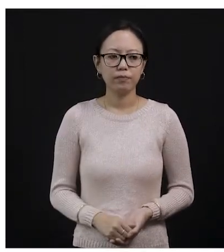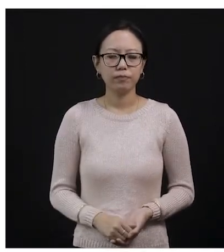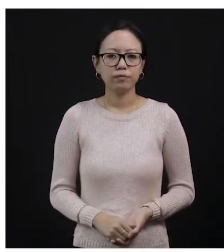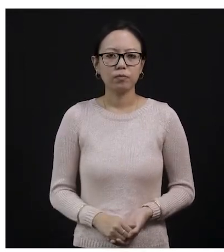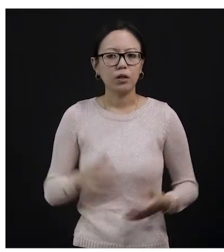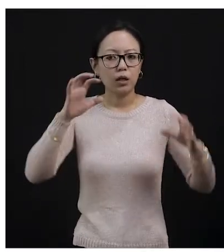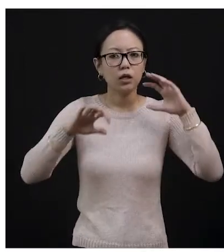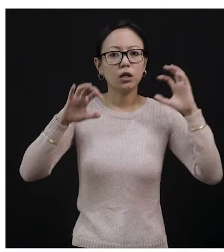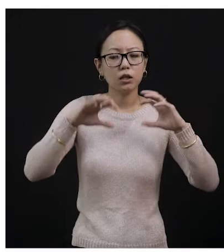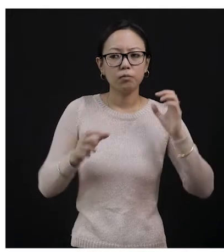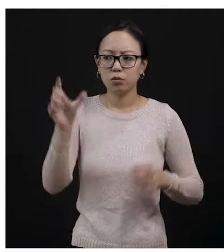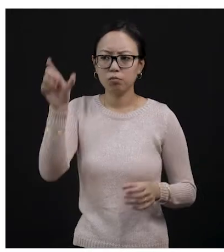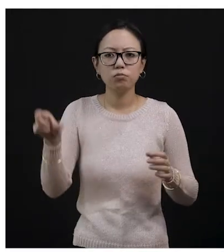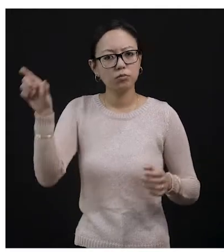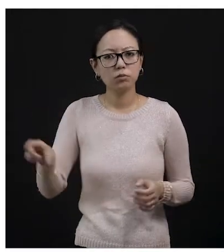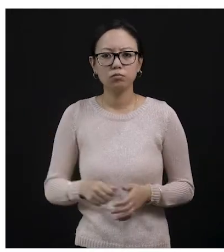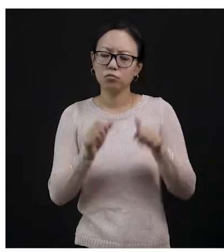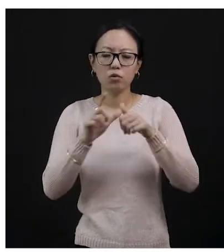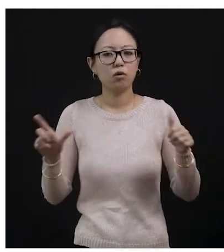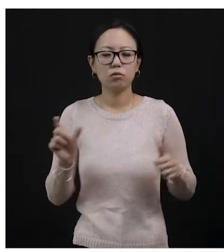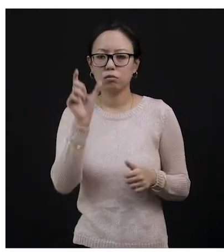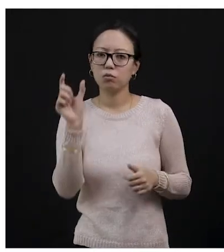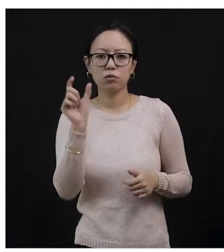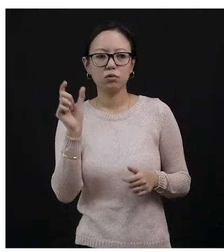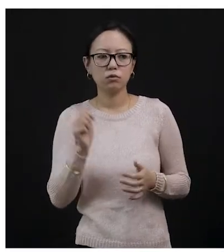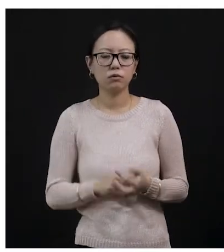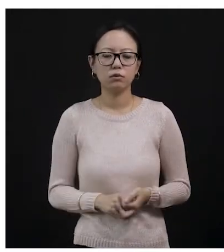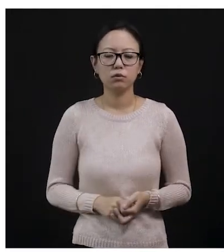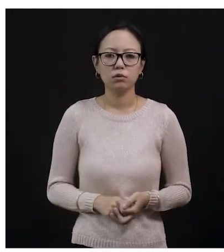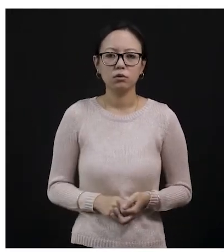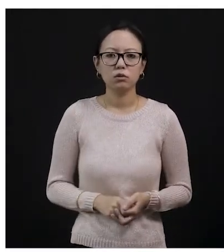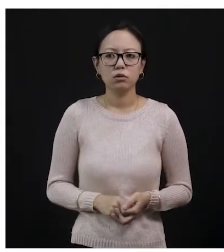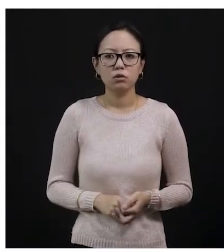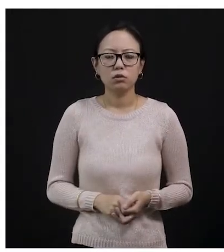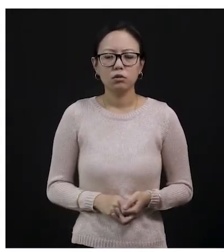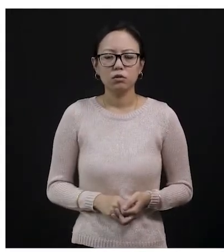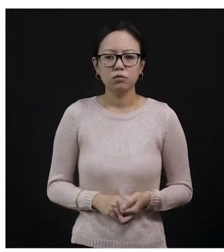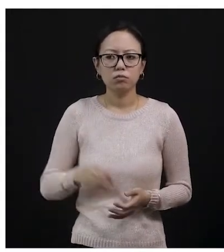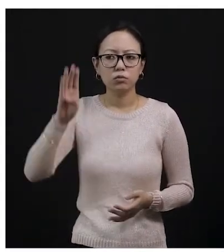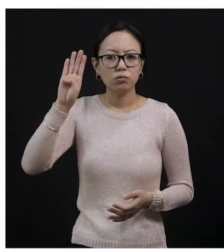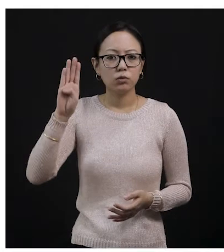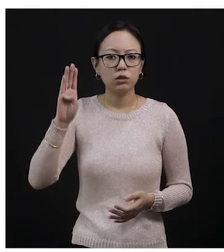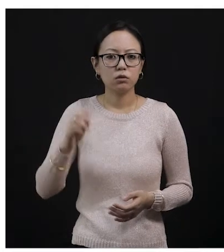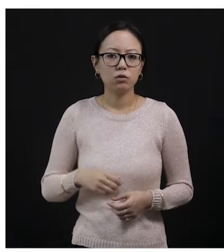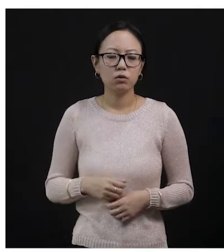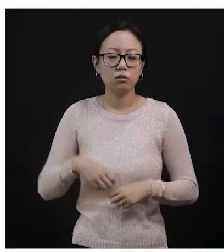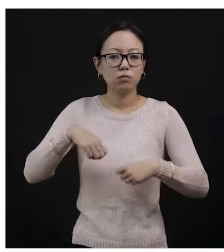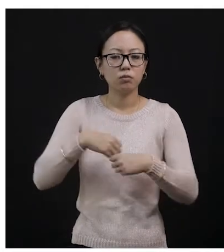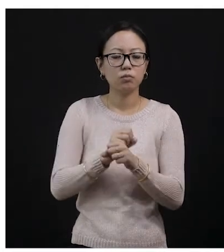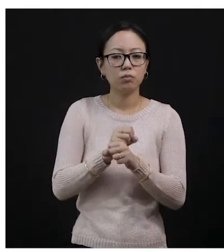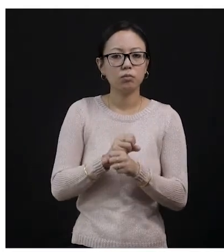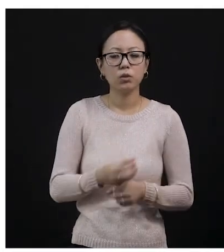animals use. And this process of making food is known